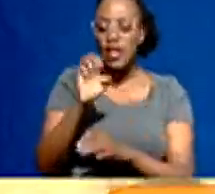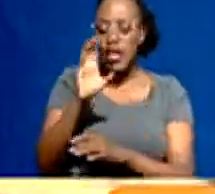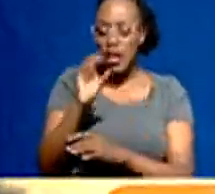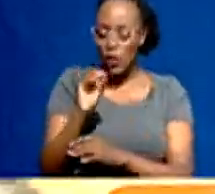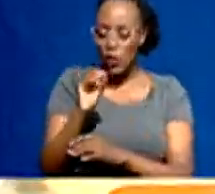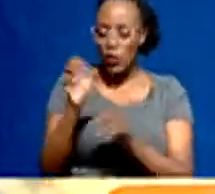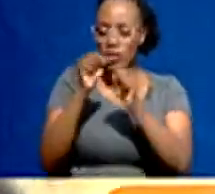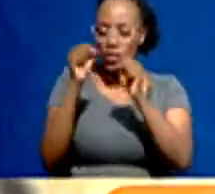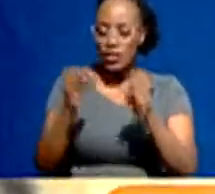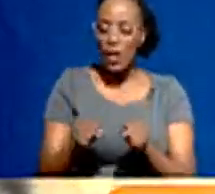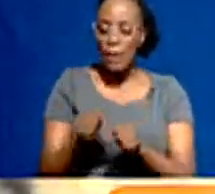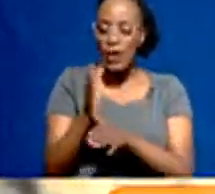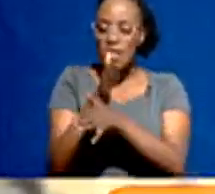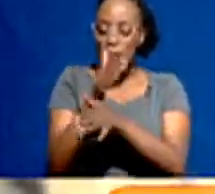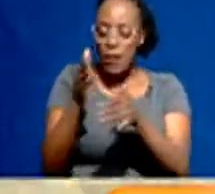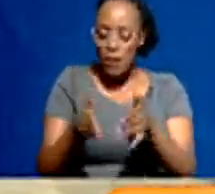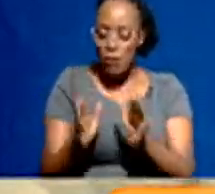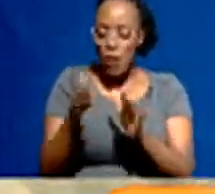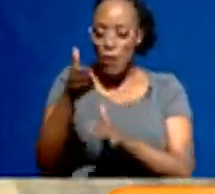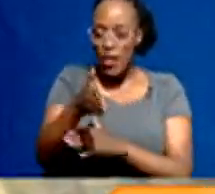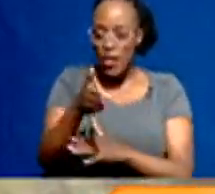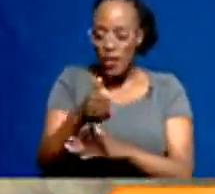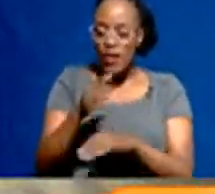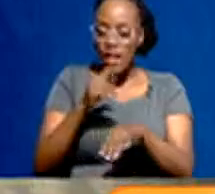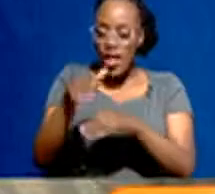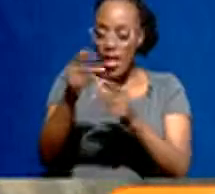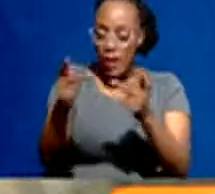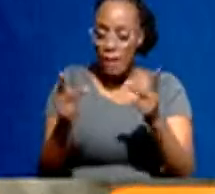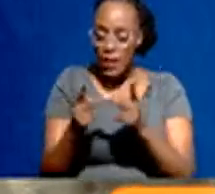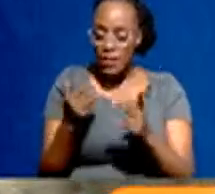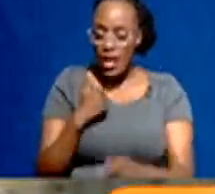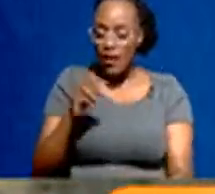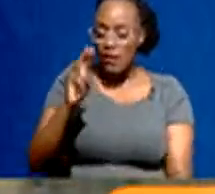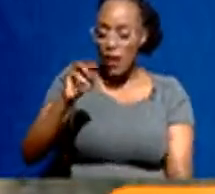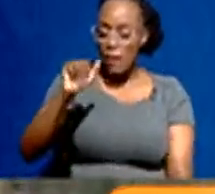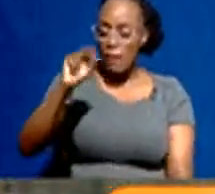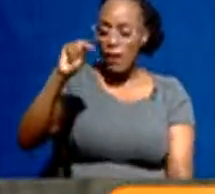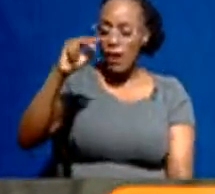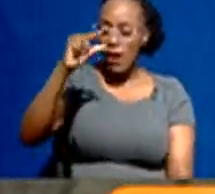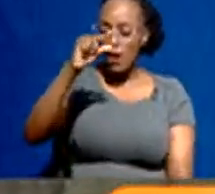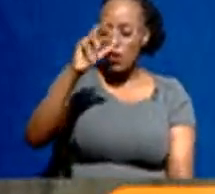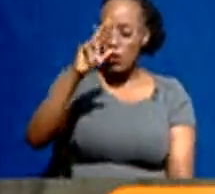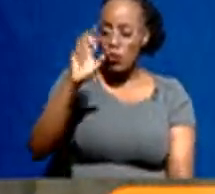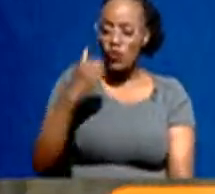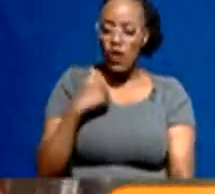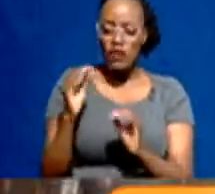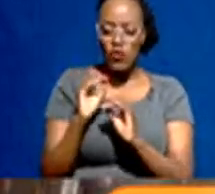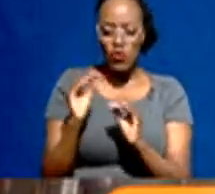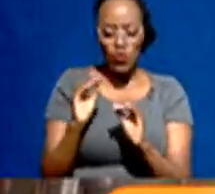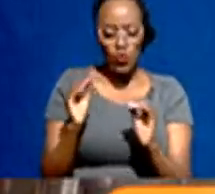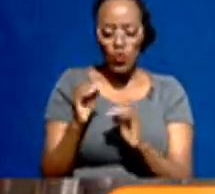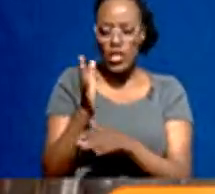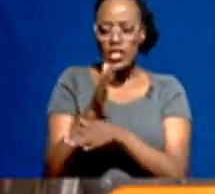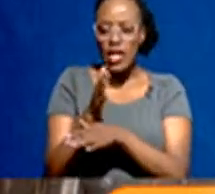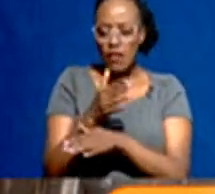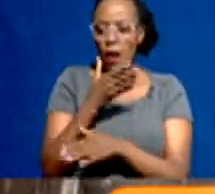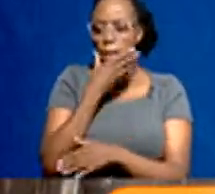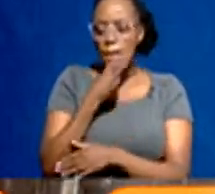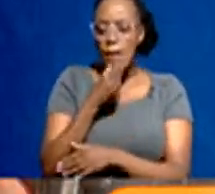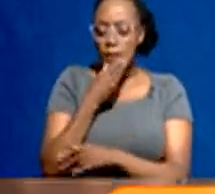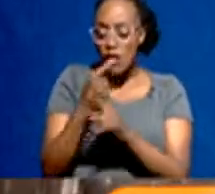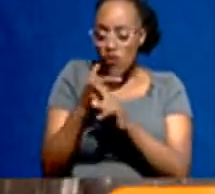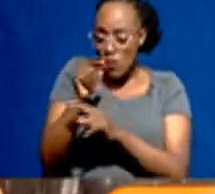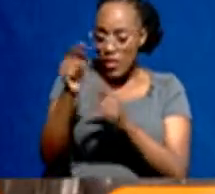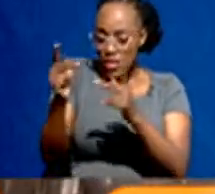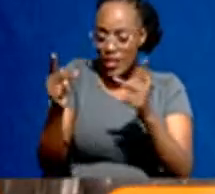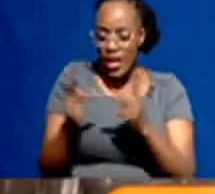Samaki wanazalia hapo. Mahala hakuna mkoko, hakuwi na samaki. Na almost baba wa Matondoni